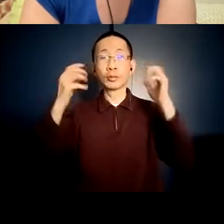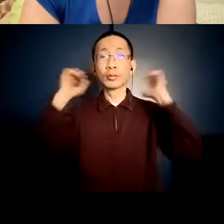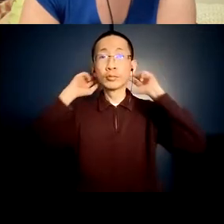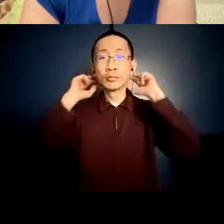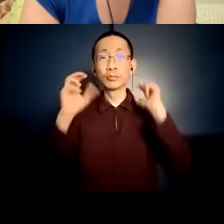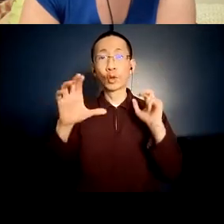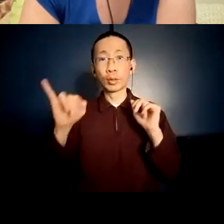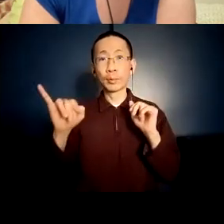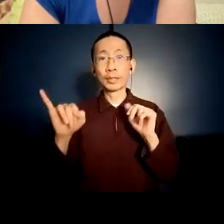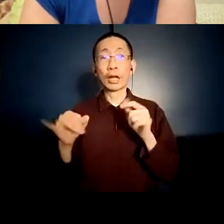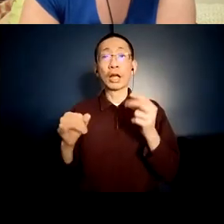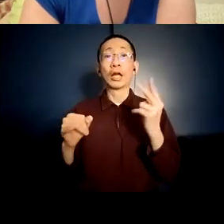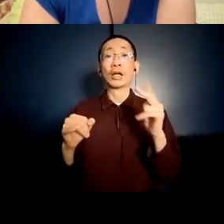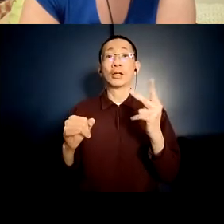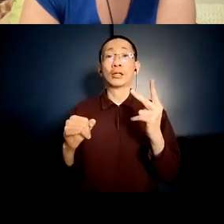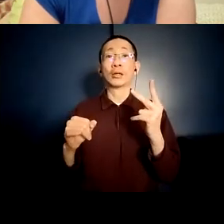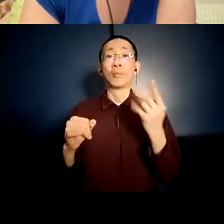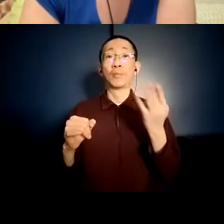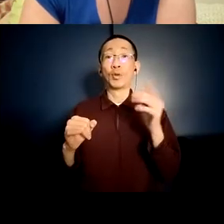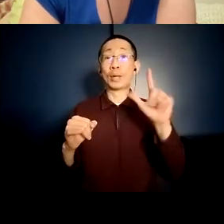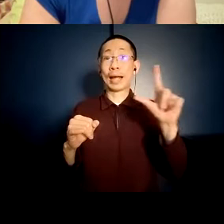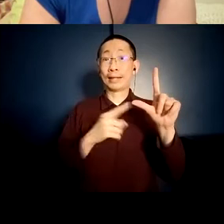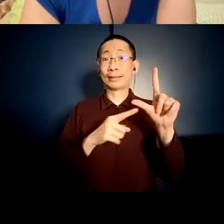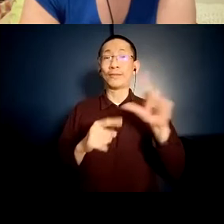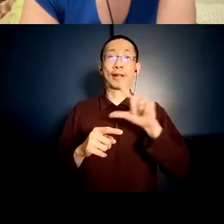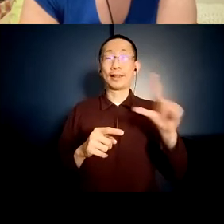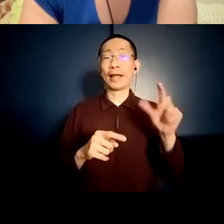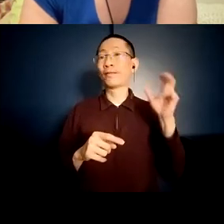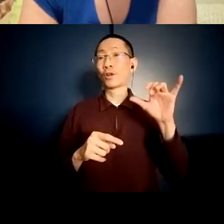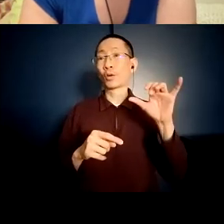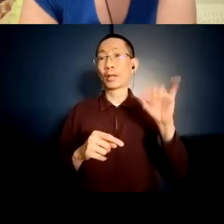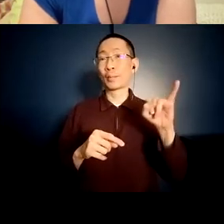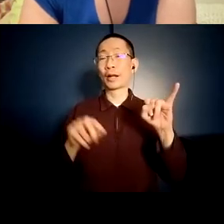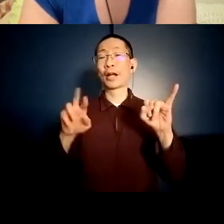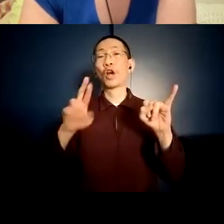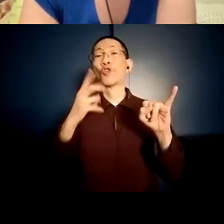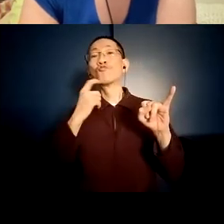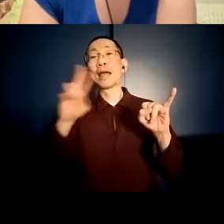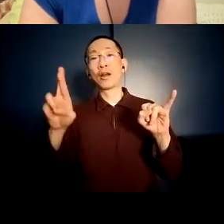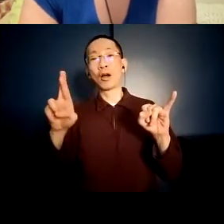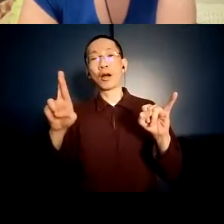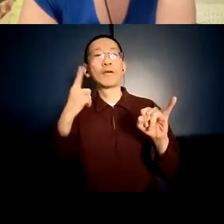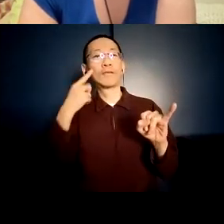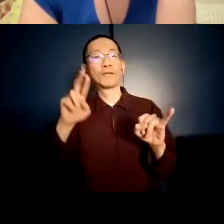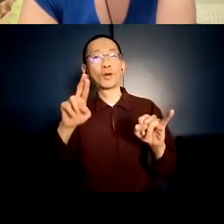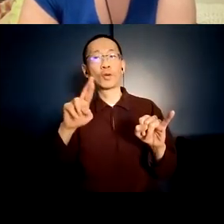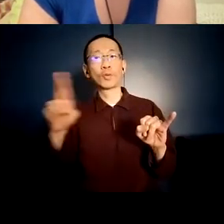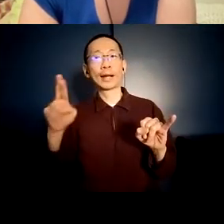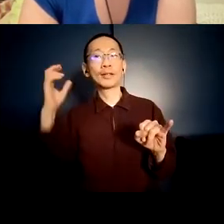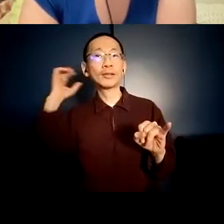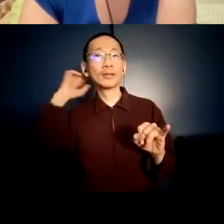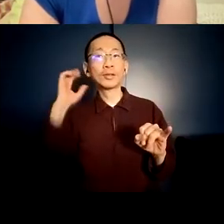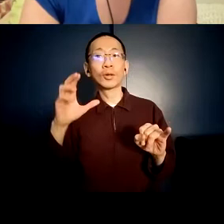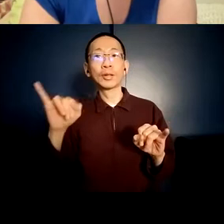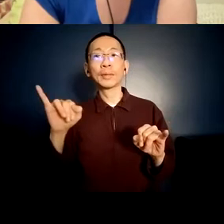left implant, and the red R's are for my right implant. So what you can see here is that I